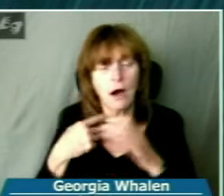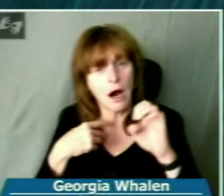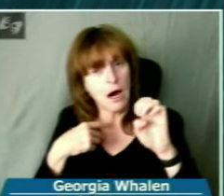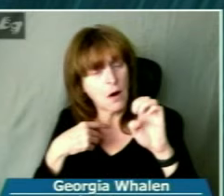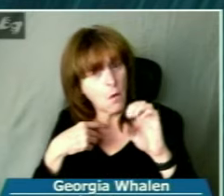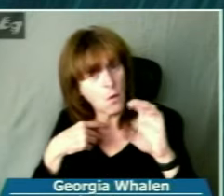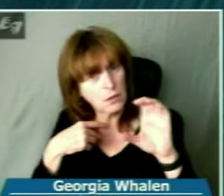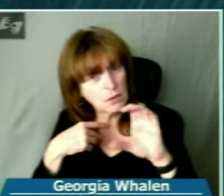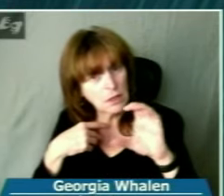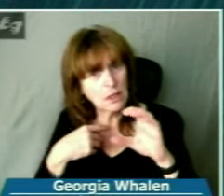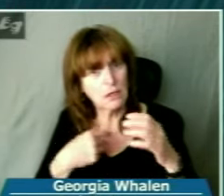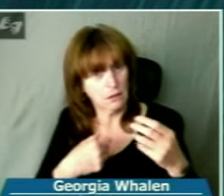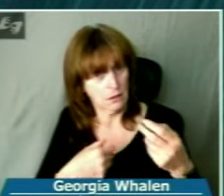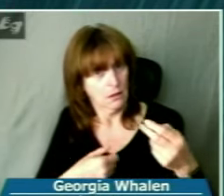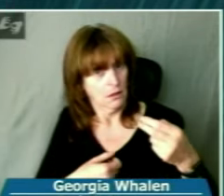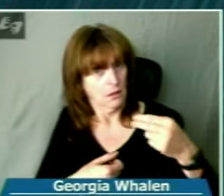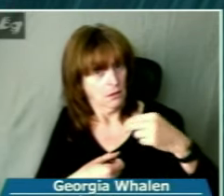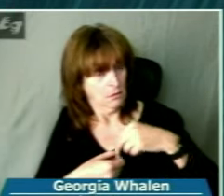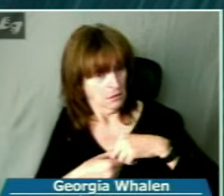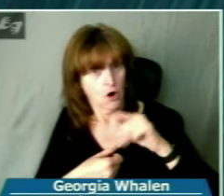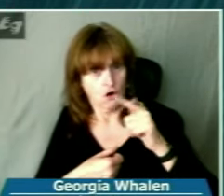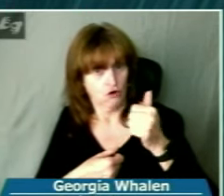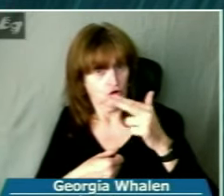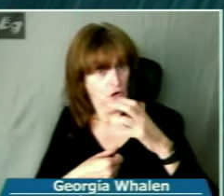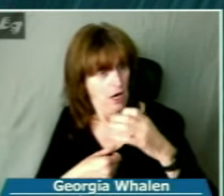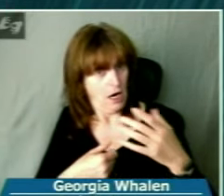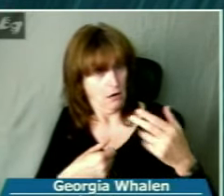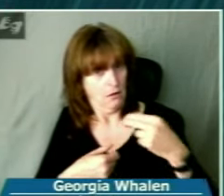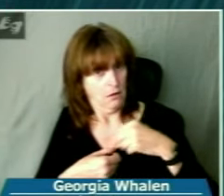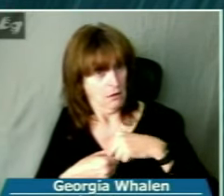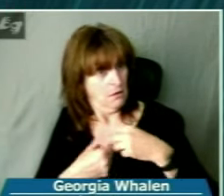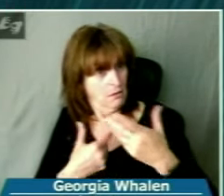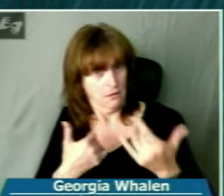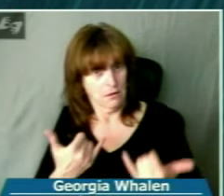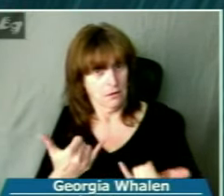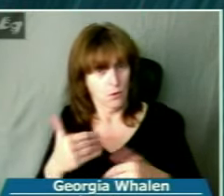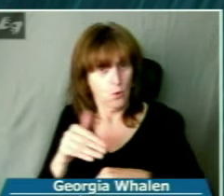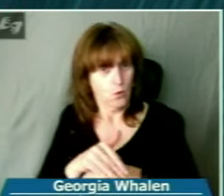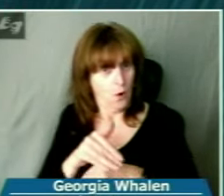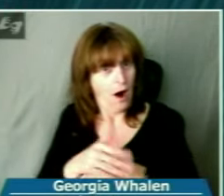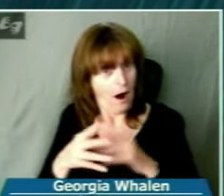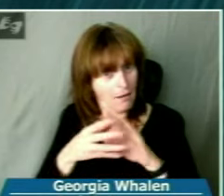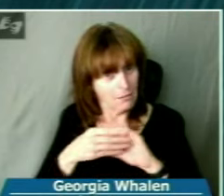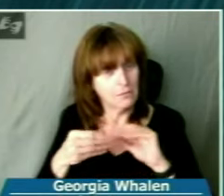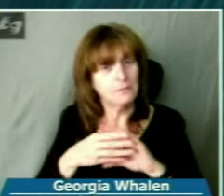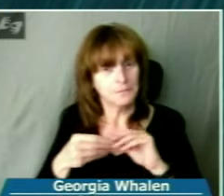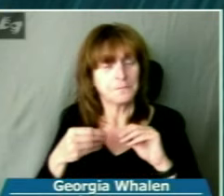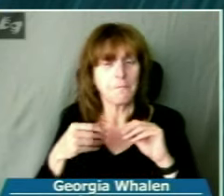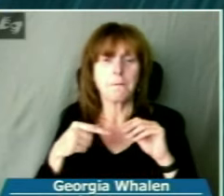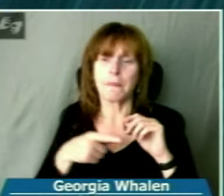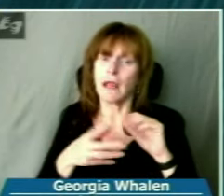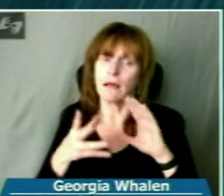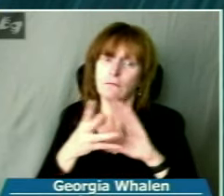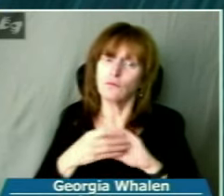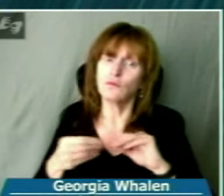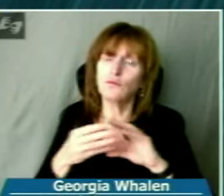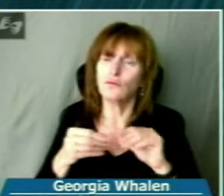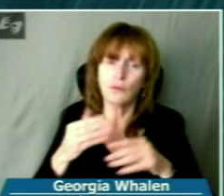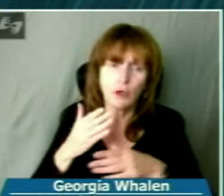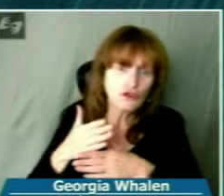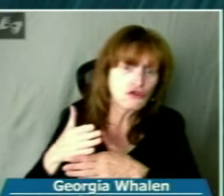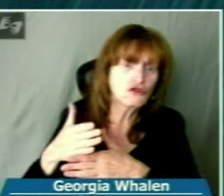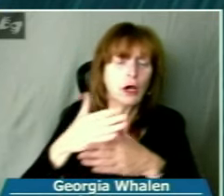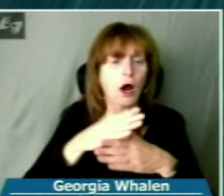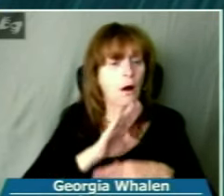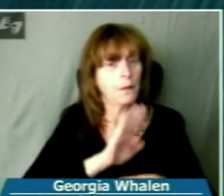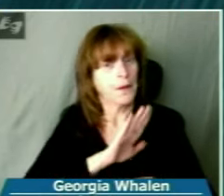on tonight. Grace has been here, and it's really helpful for people to hear from directly the people that are actually doing a lot of the heavy lifting